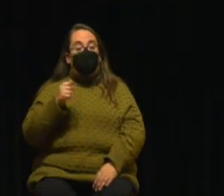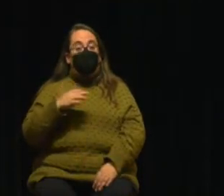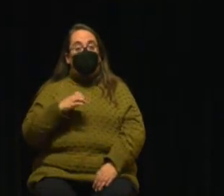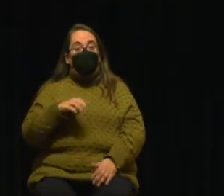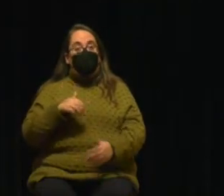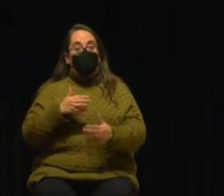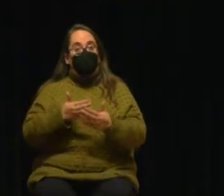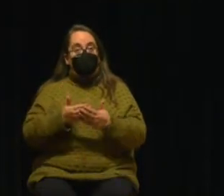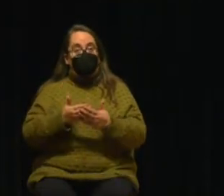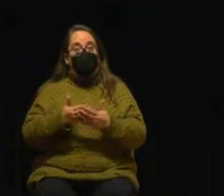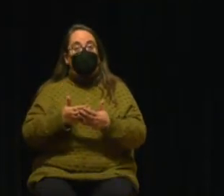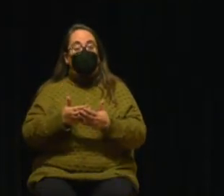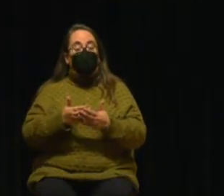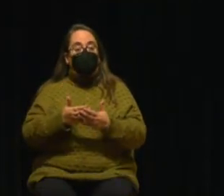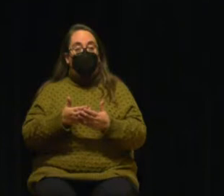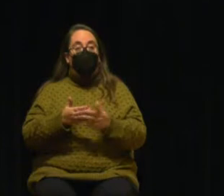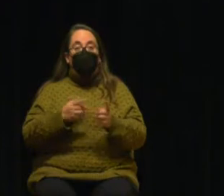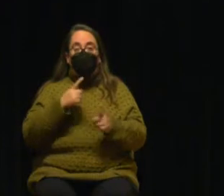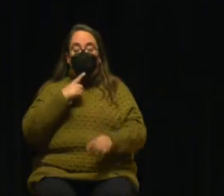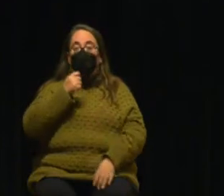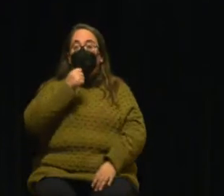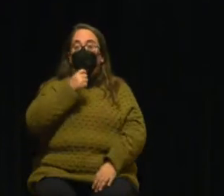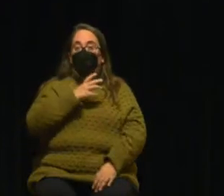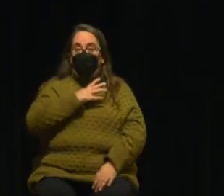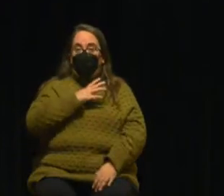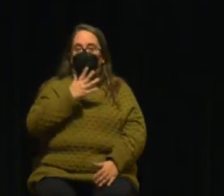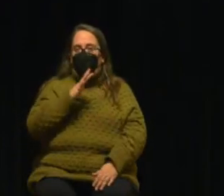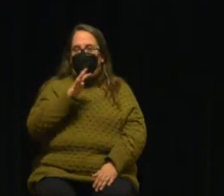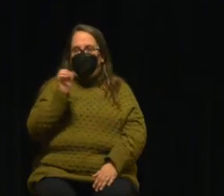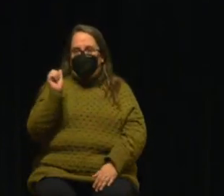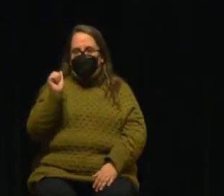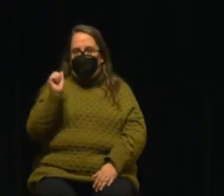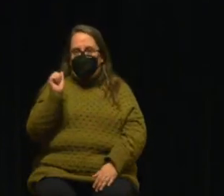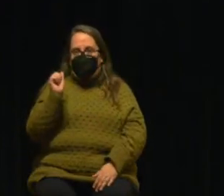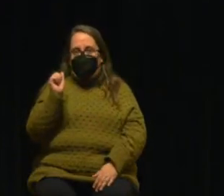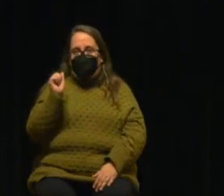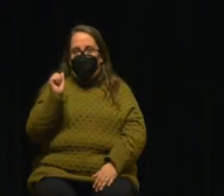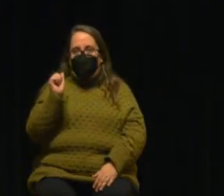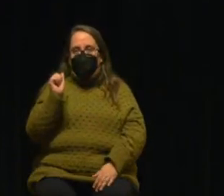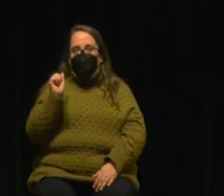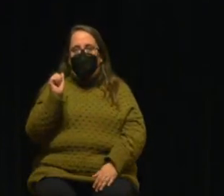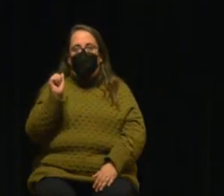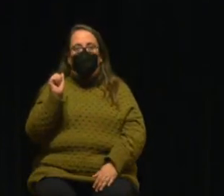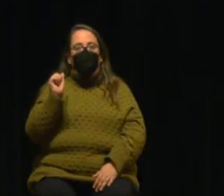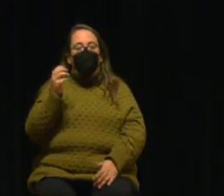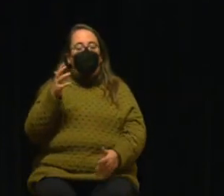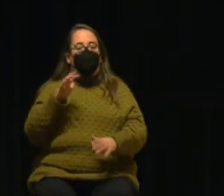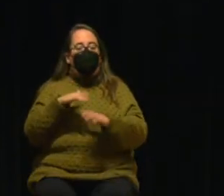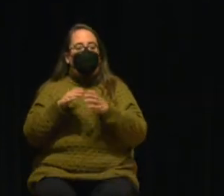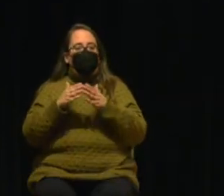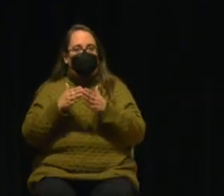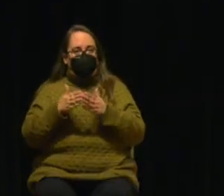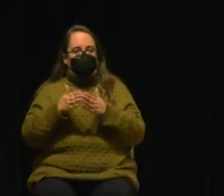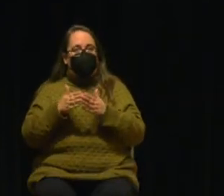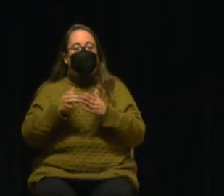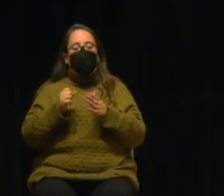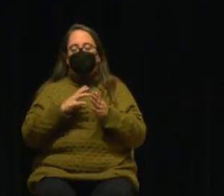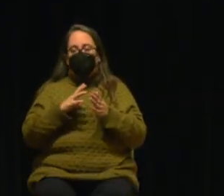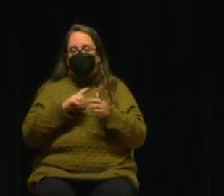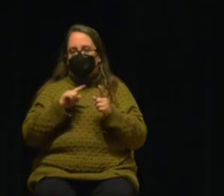they were told that the woman in question had already left, that she was already on the ferry. And so they proceeded to the